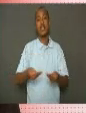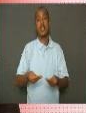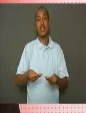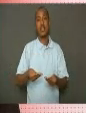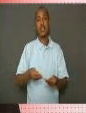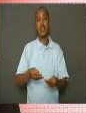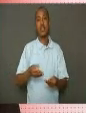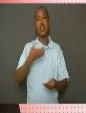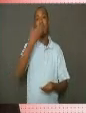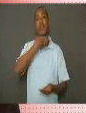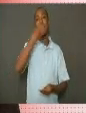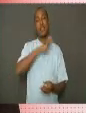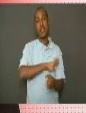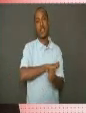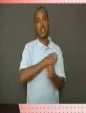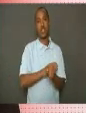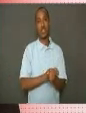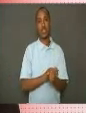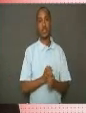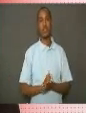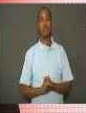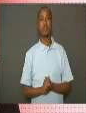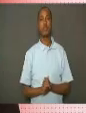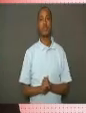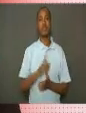release heat energy?